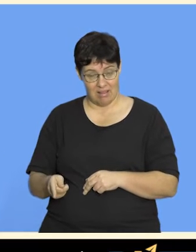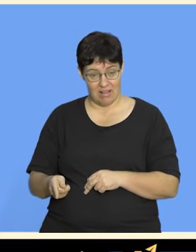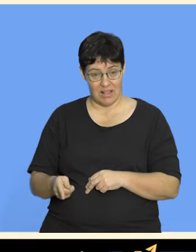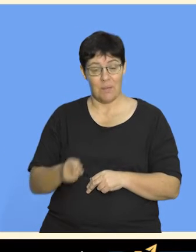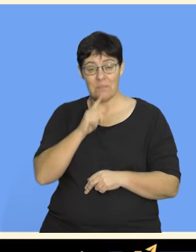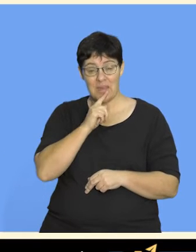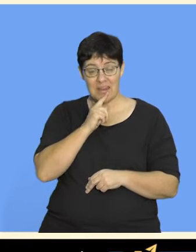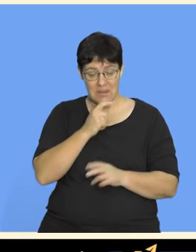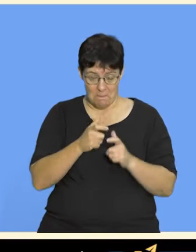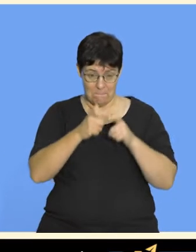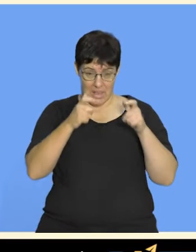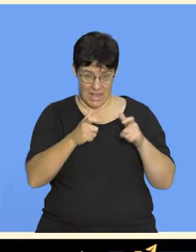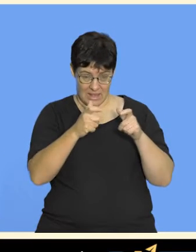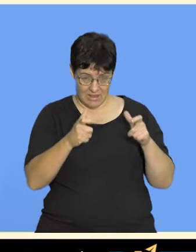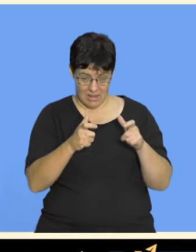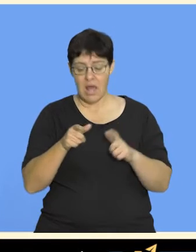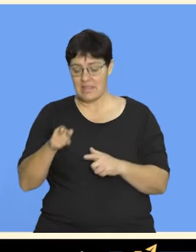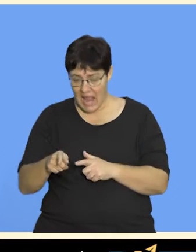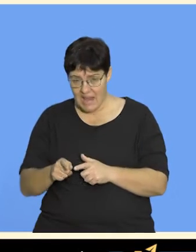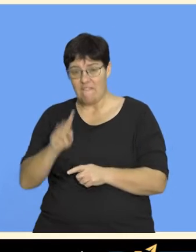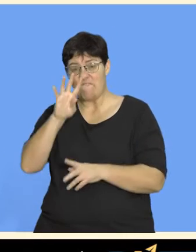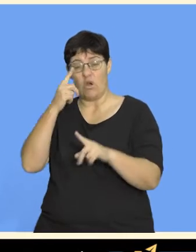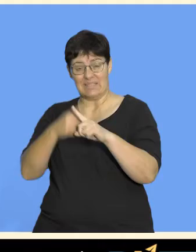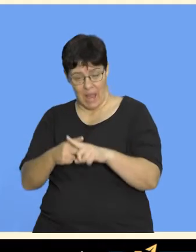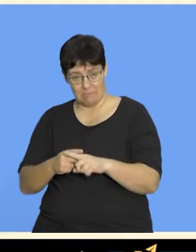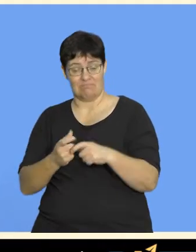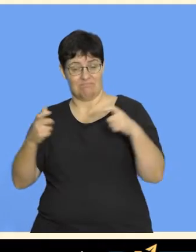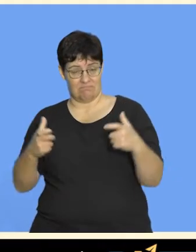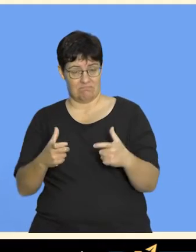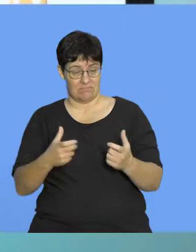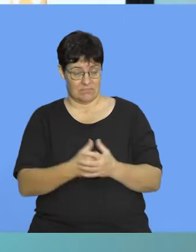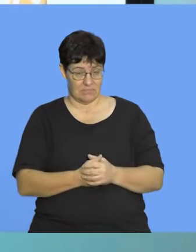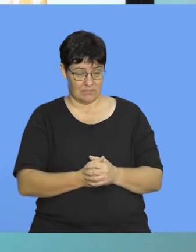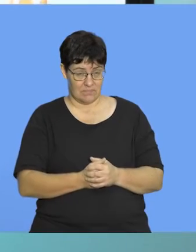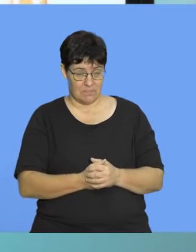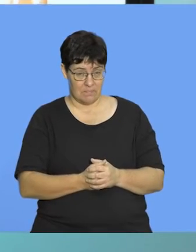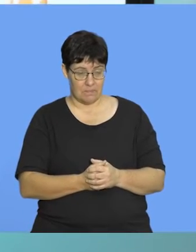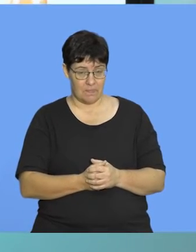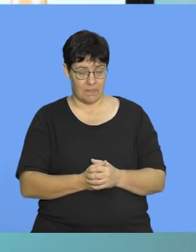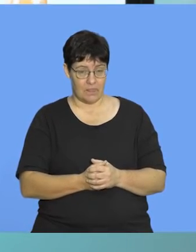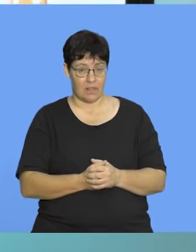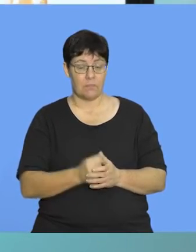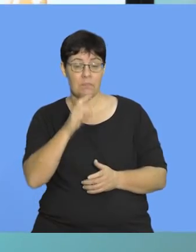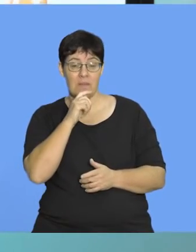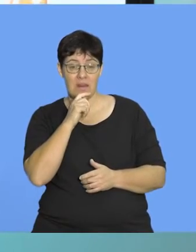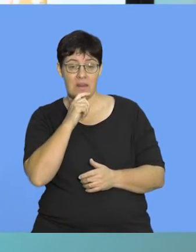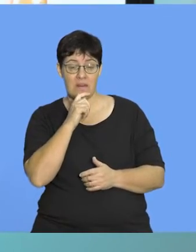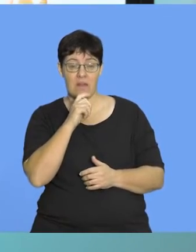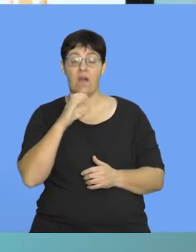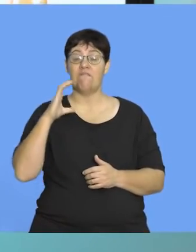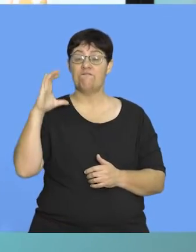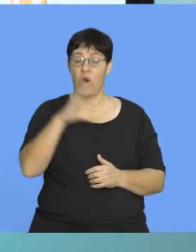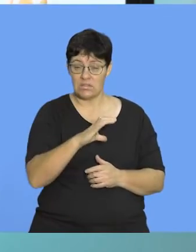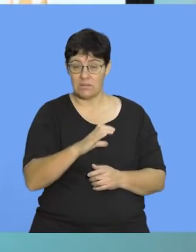4 times bigger in terms of all the masses if I multiply them together, and the force became